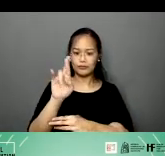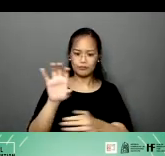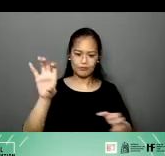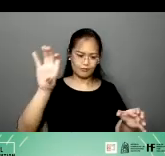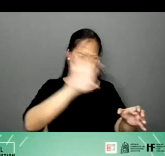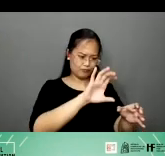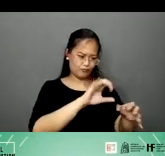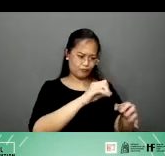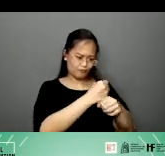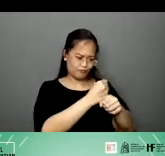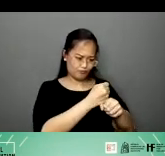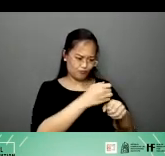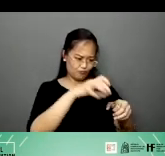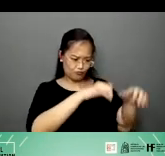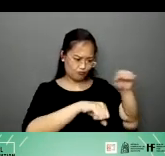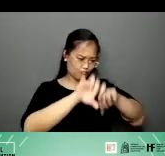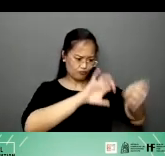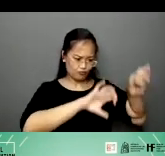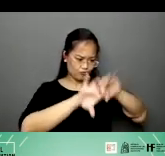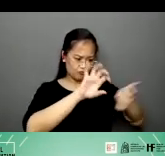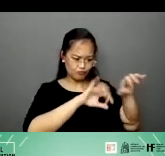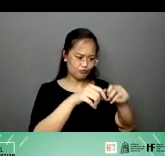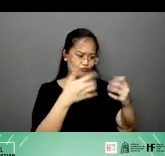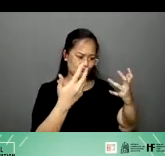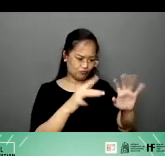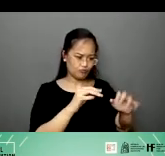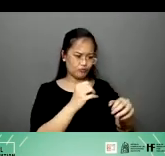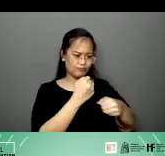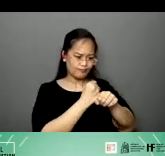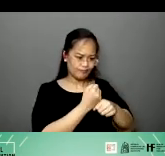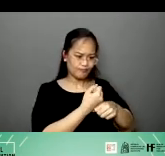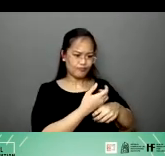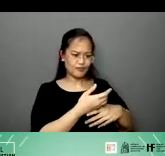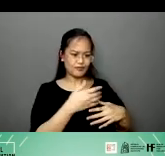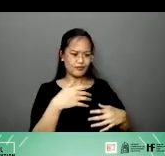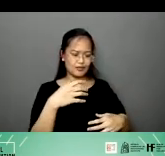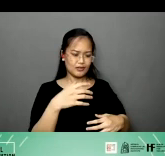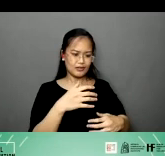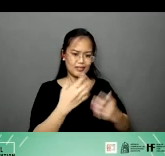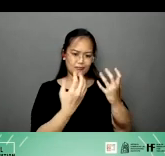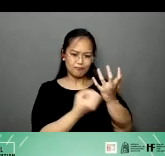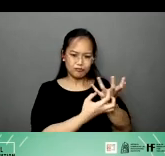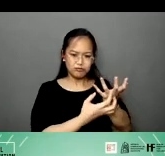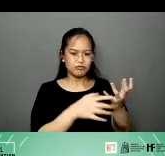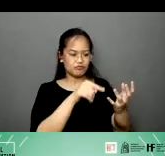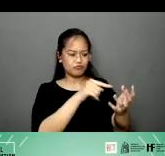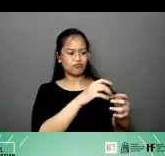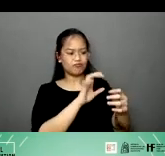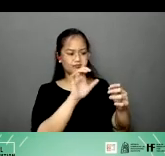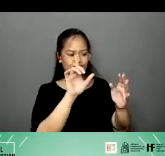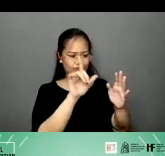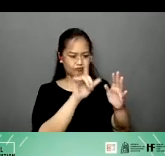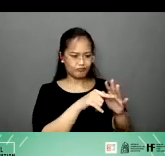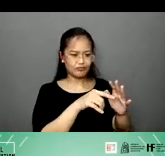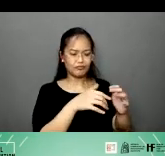used traditionally for other materials like plastics, they were actually able to create a new function for the material. It can serve as